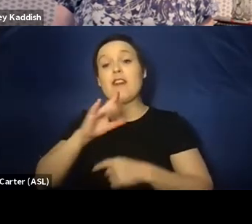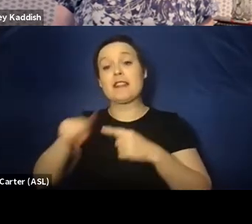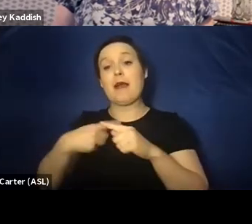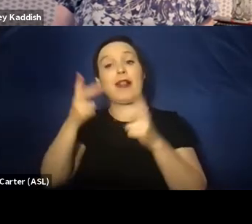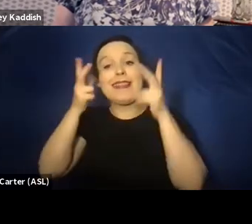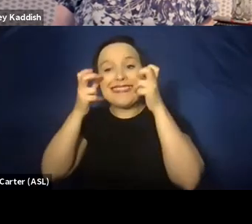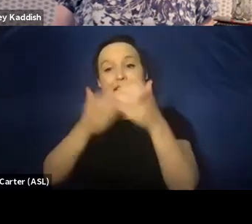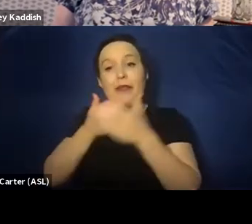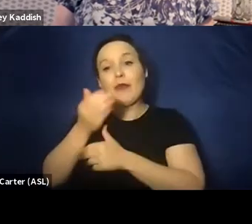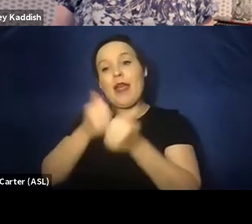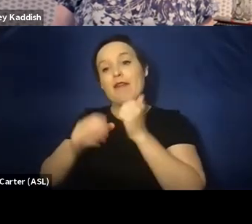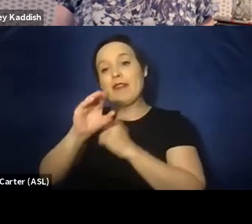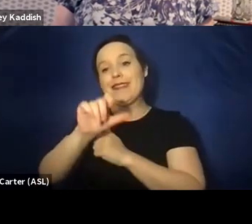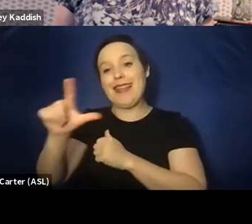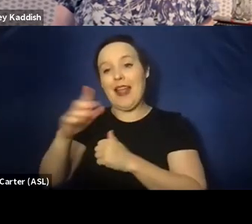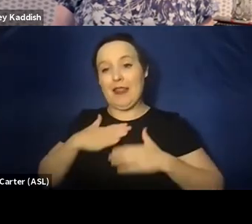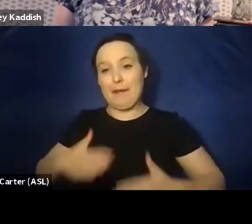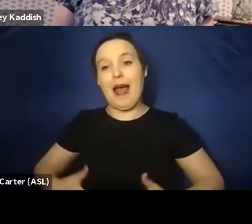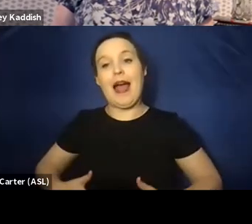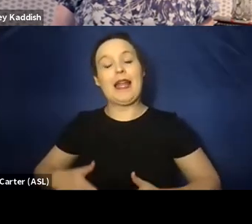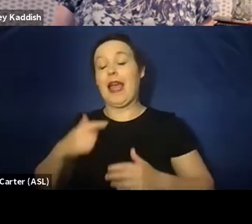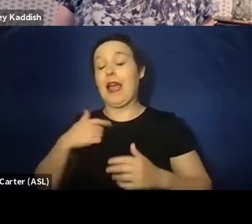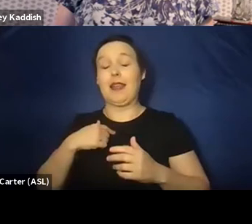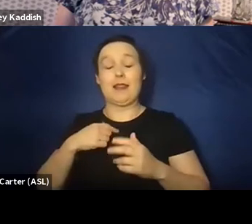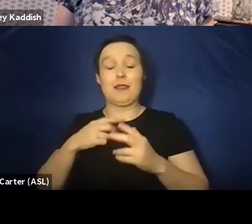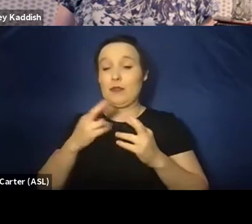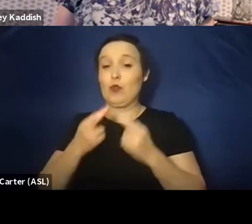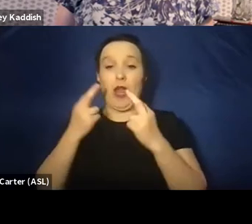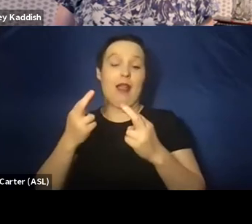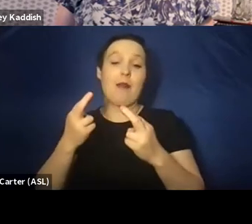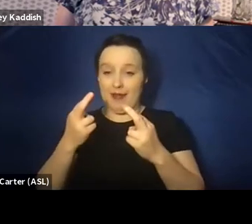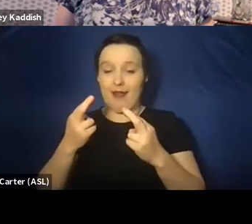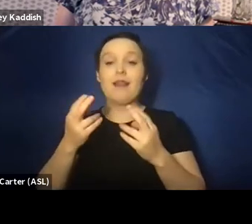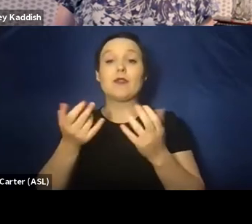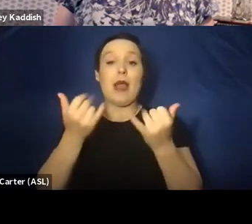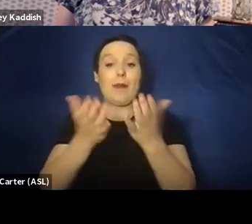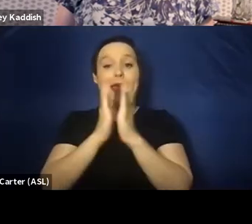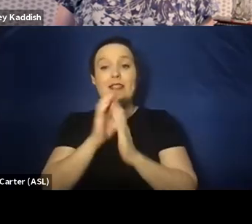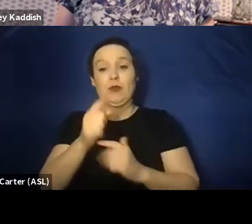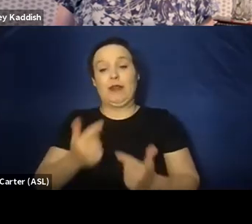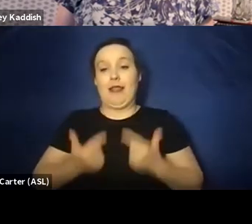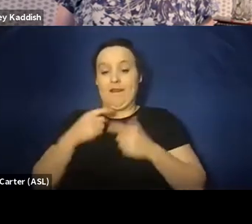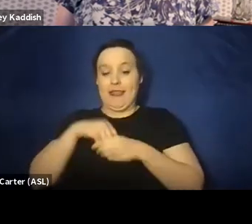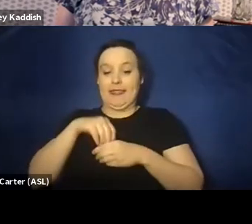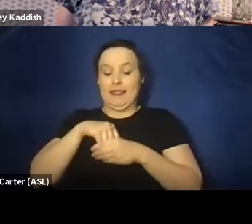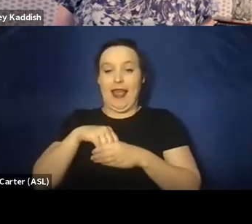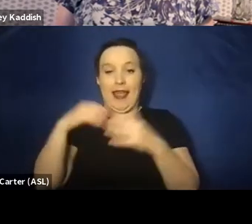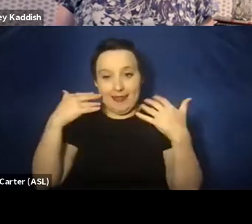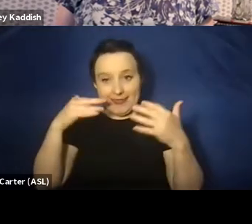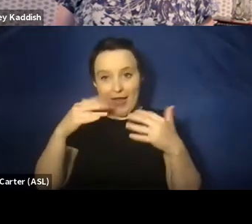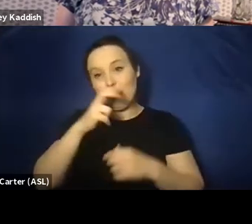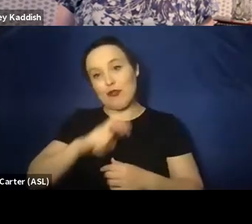it. It is what I want to ask you to do. Live inside this sound. Travel with me.